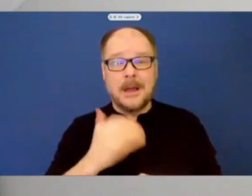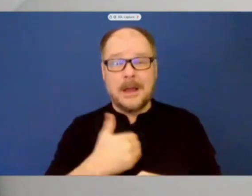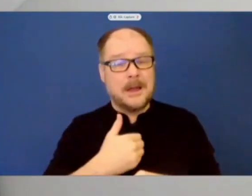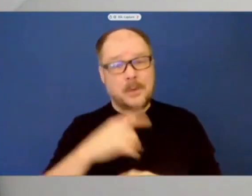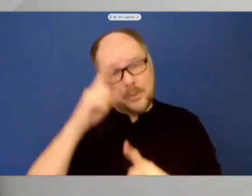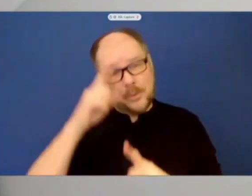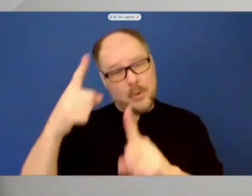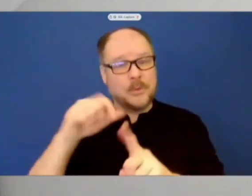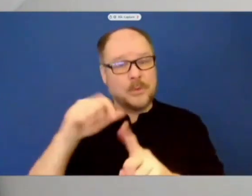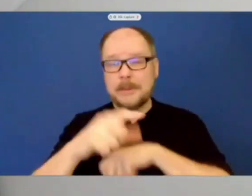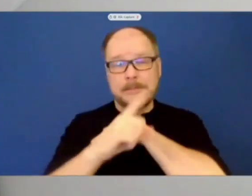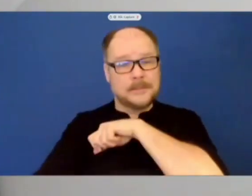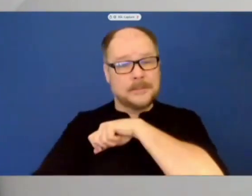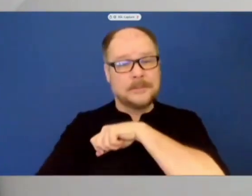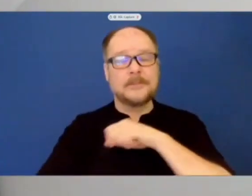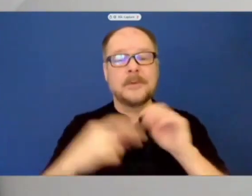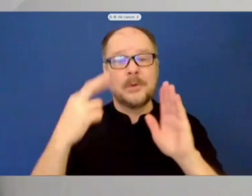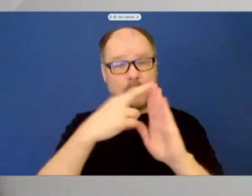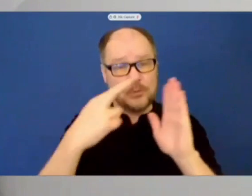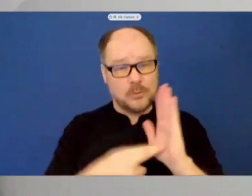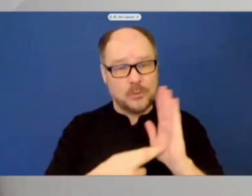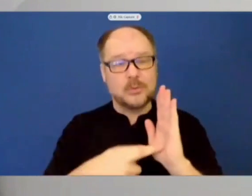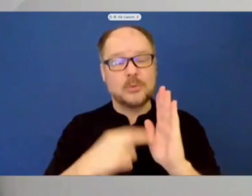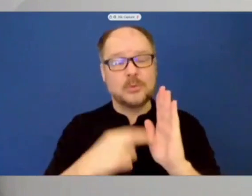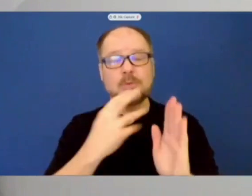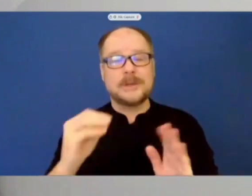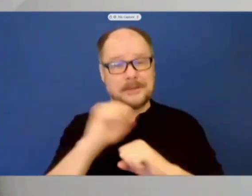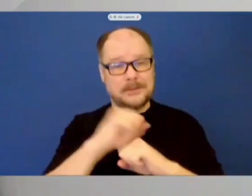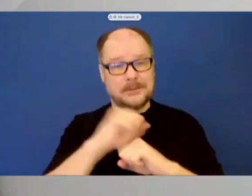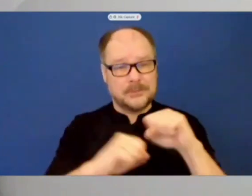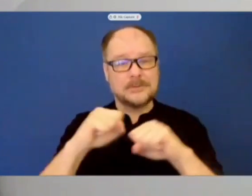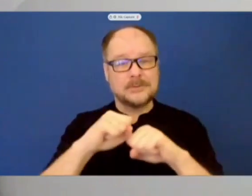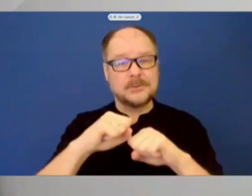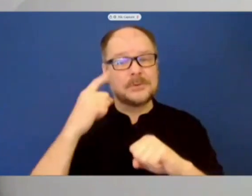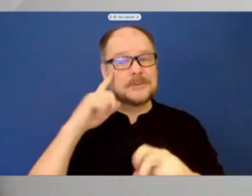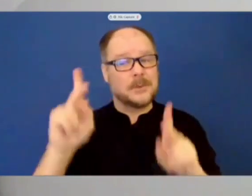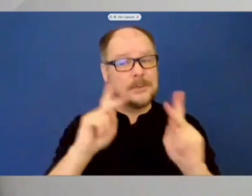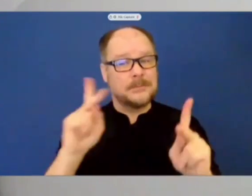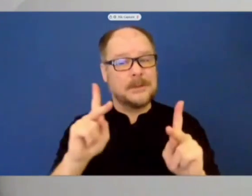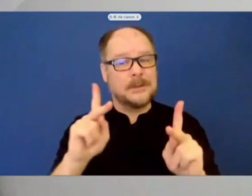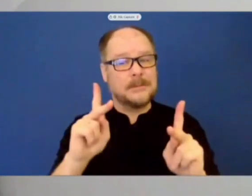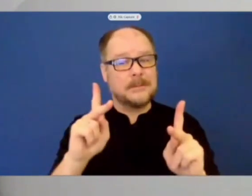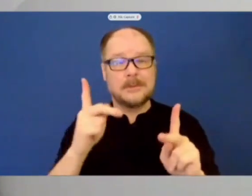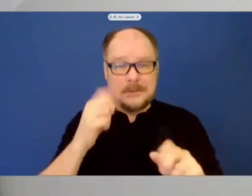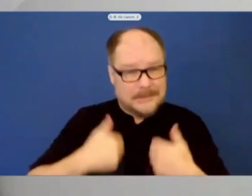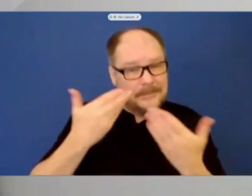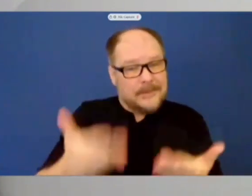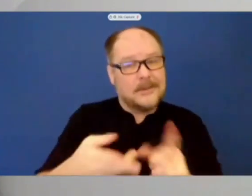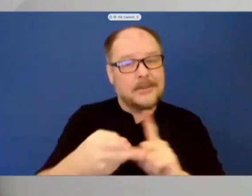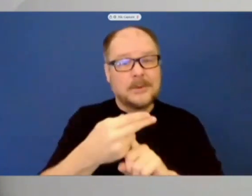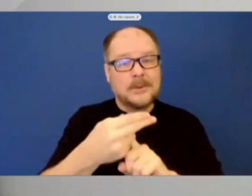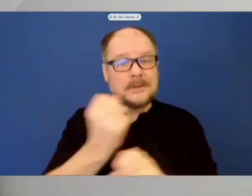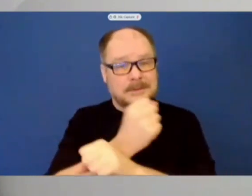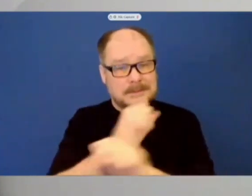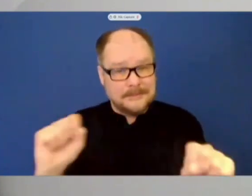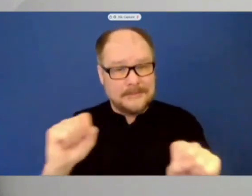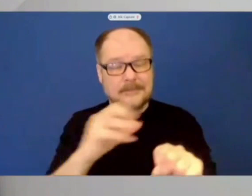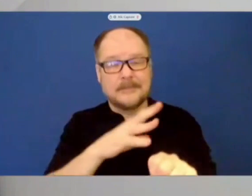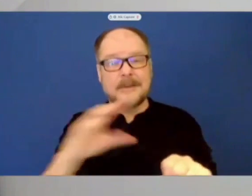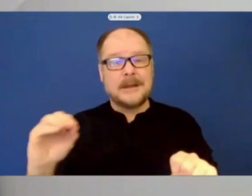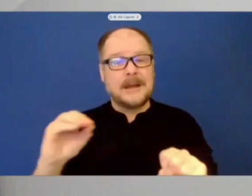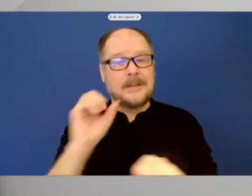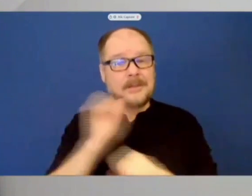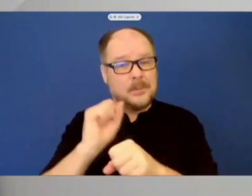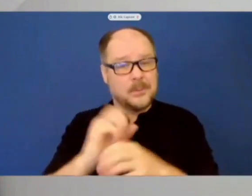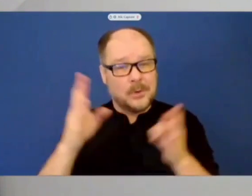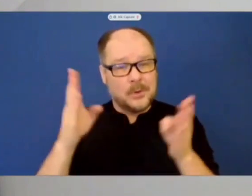are really about the safety of everybody that is at that hotel and for the staff that are there and for all the residents. So it's